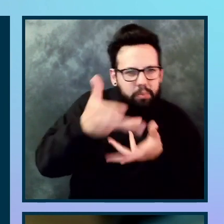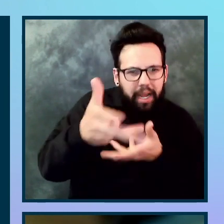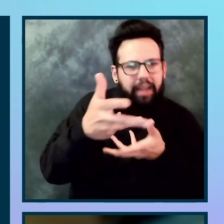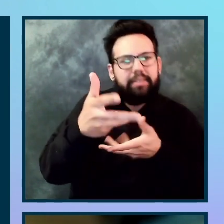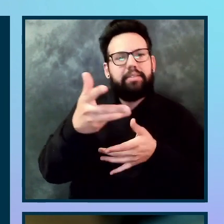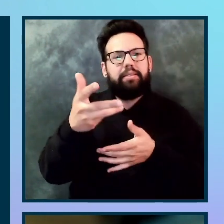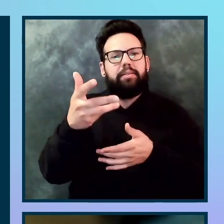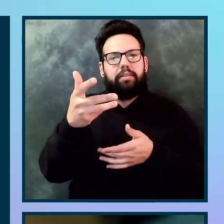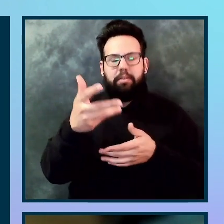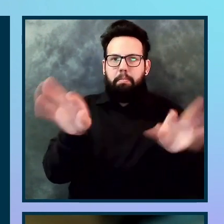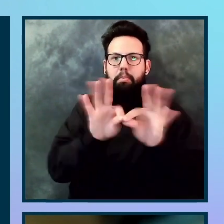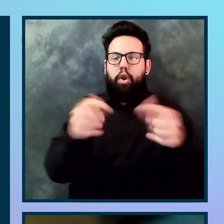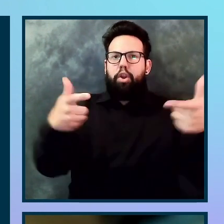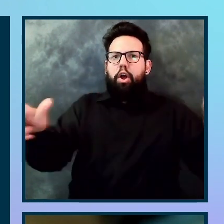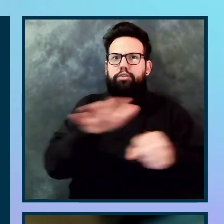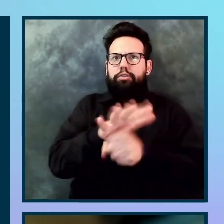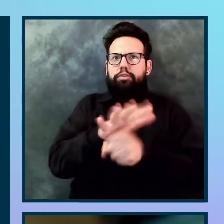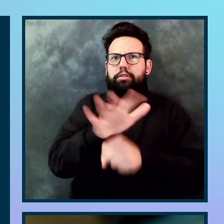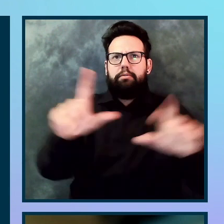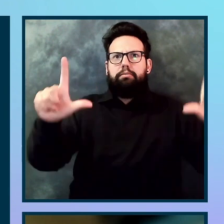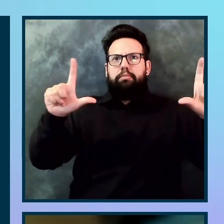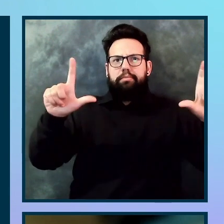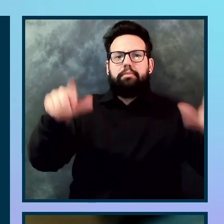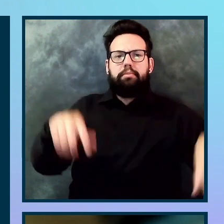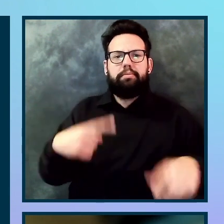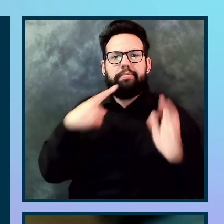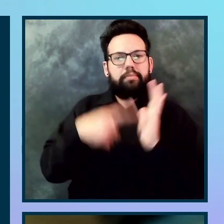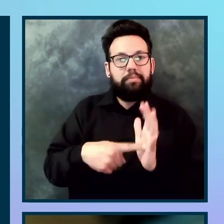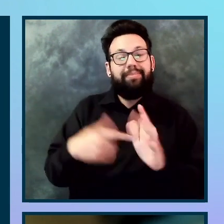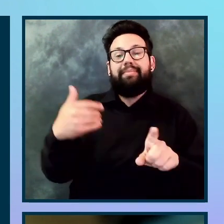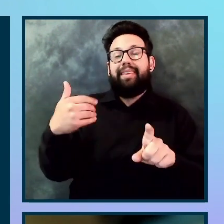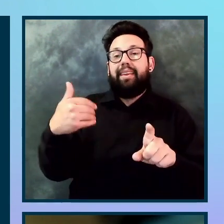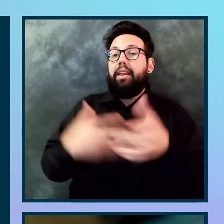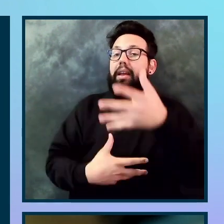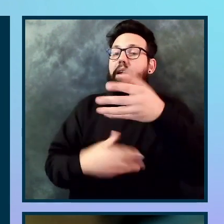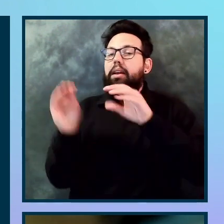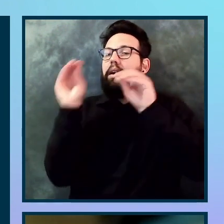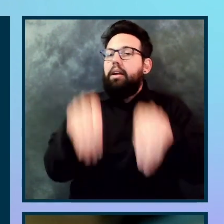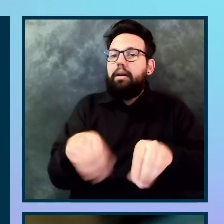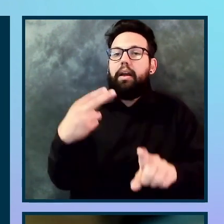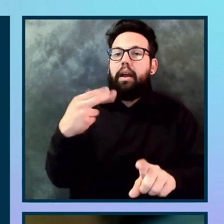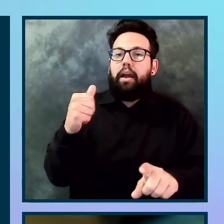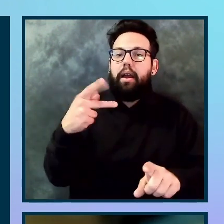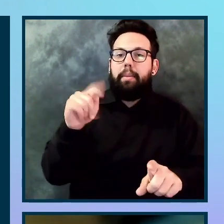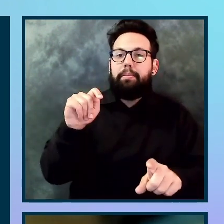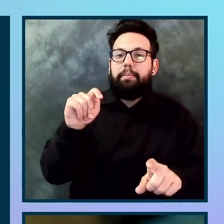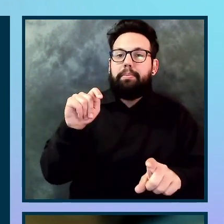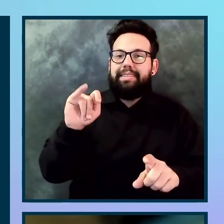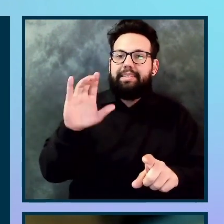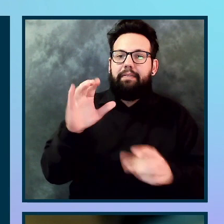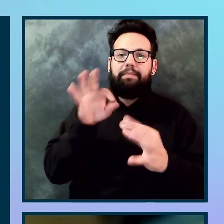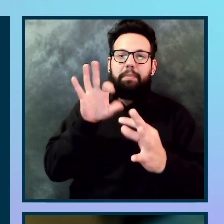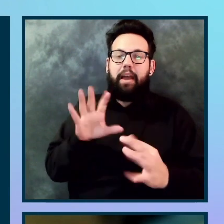interaction. So something like having a haptic feedback as you're placing your hand over an object.